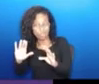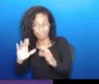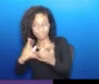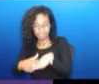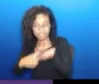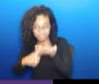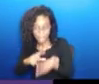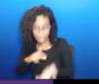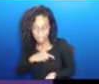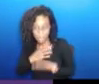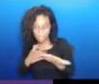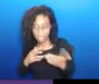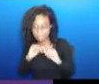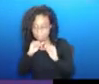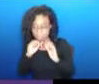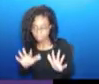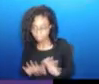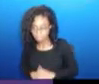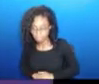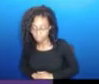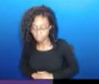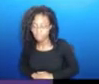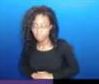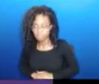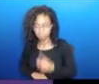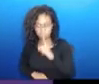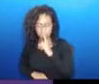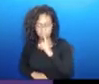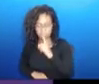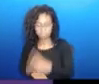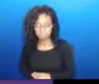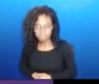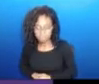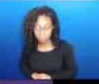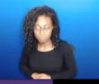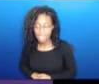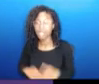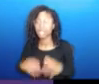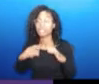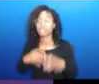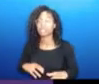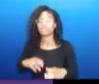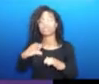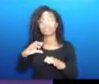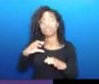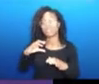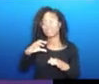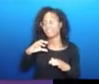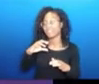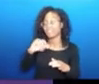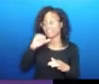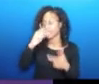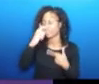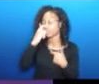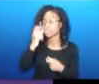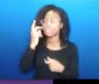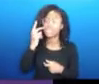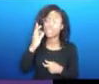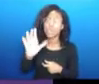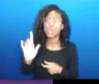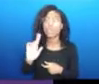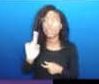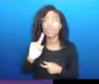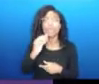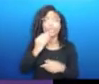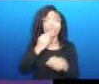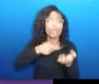personal aspects of your life. Customers and clients are not interested to see where you wait,